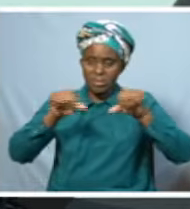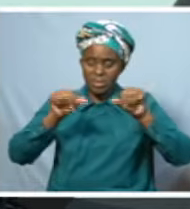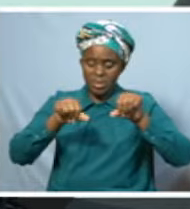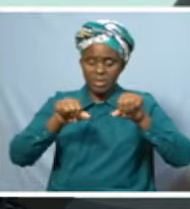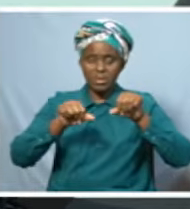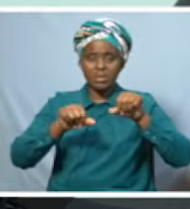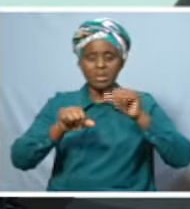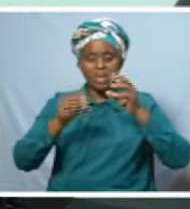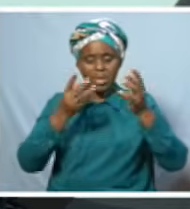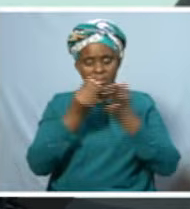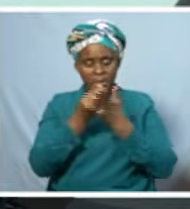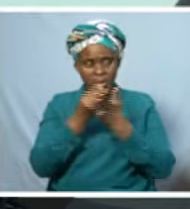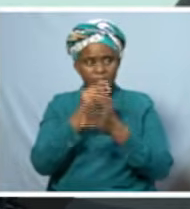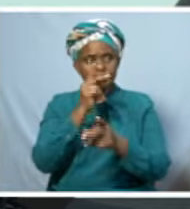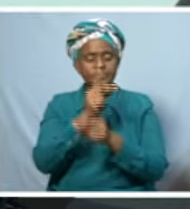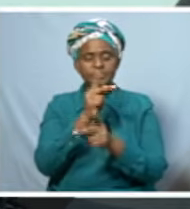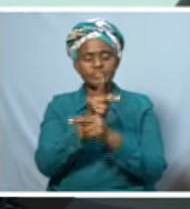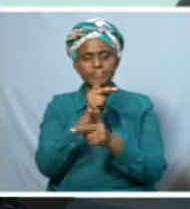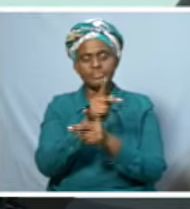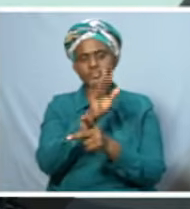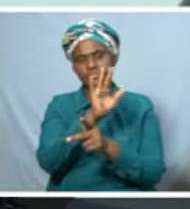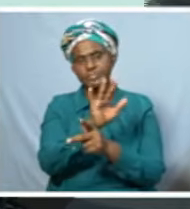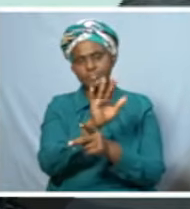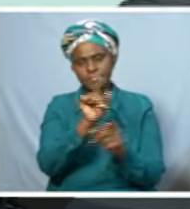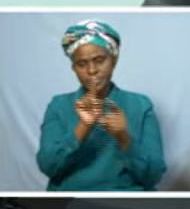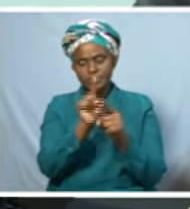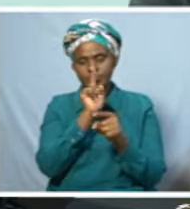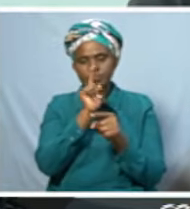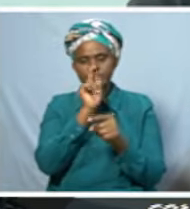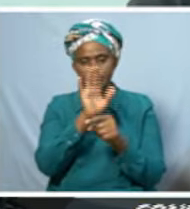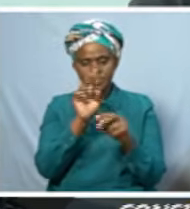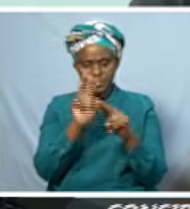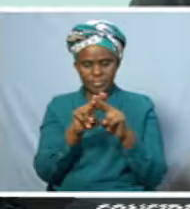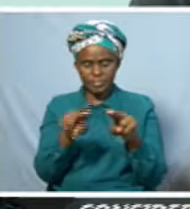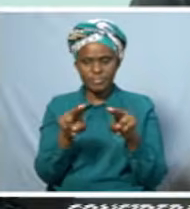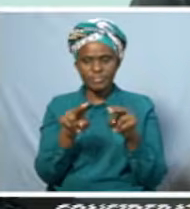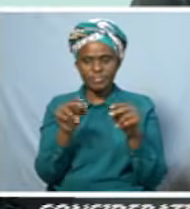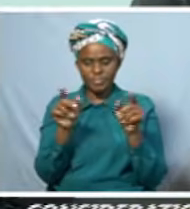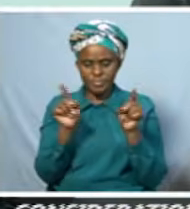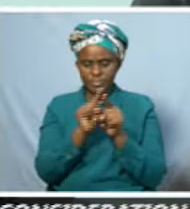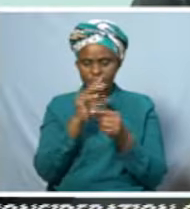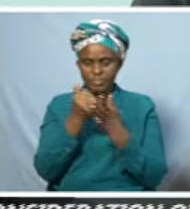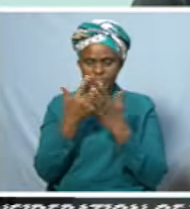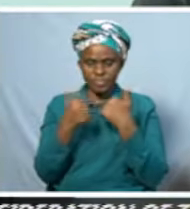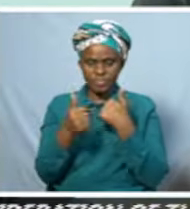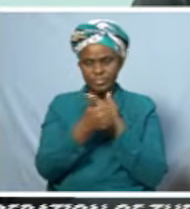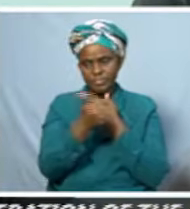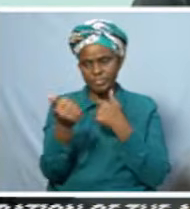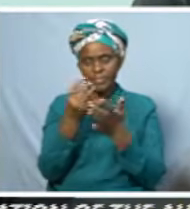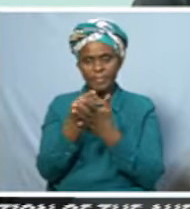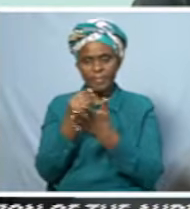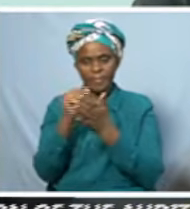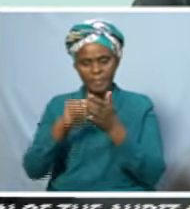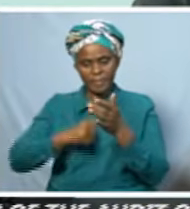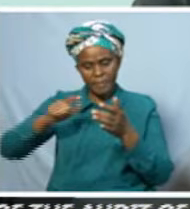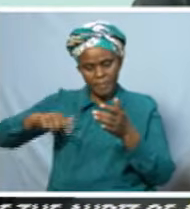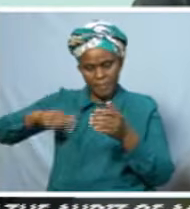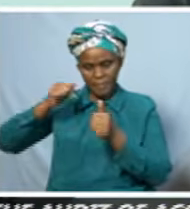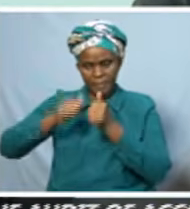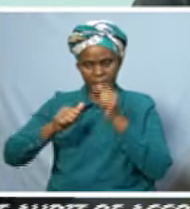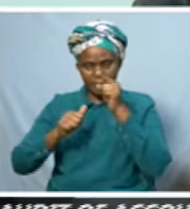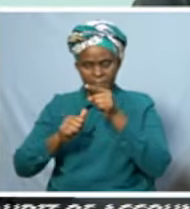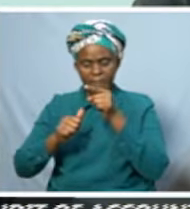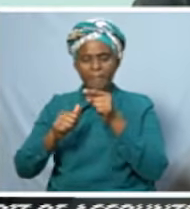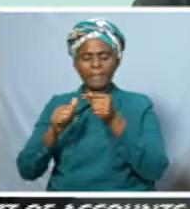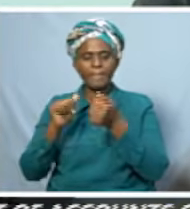that money was being kept. And of course, Chair, there were flaws, of course. We delayed because of